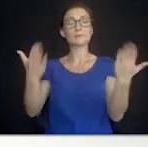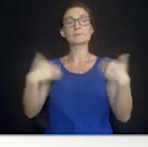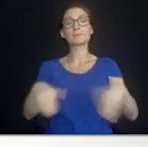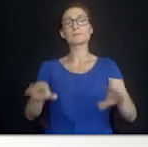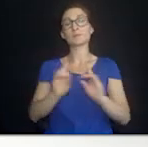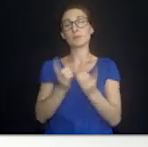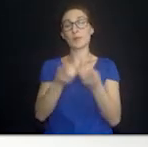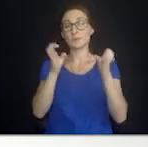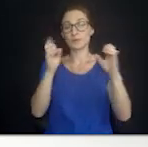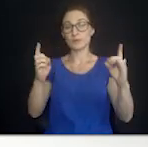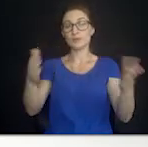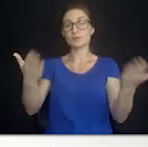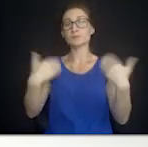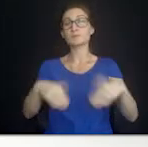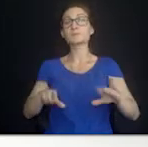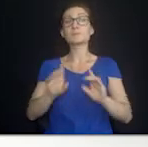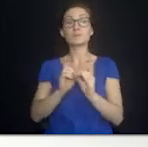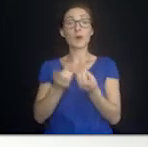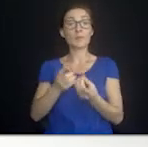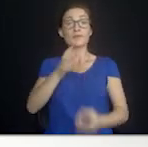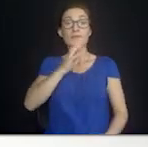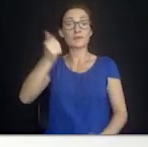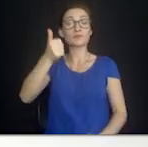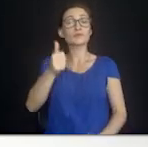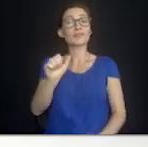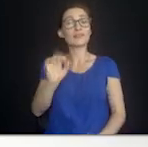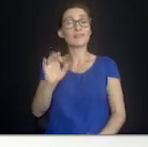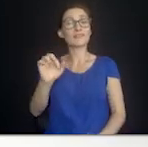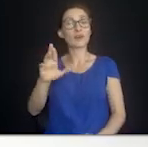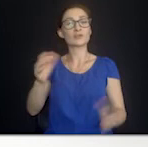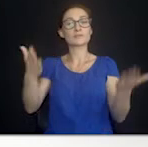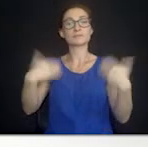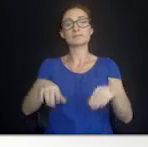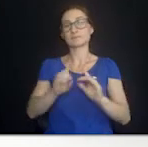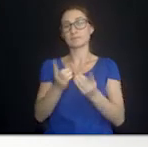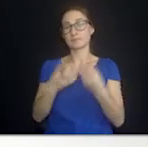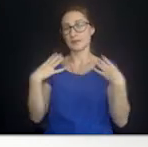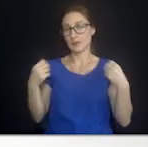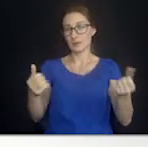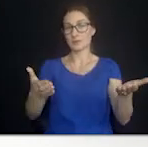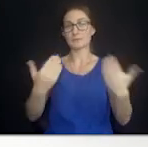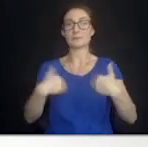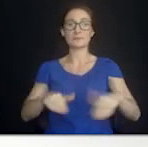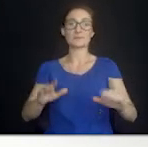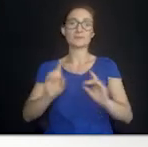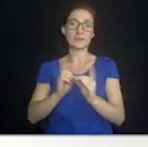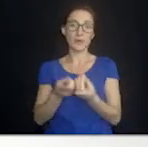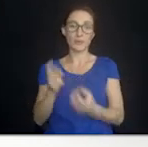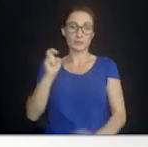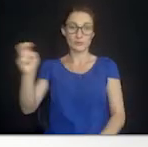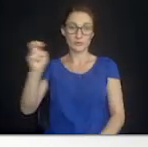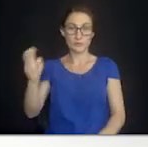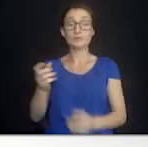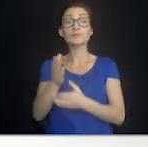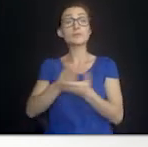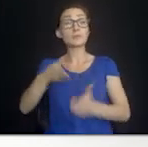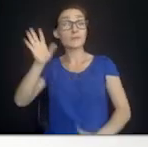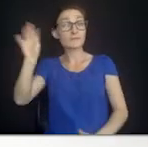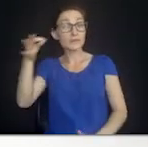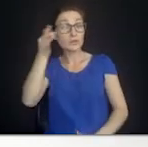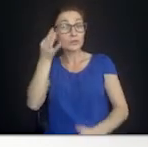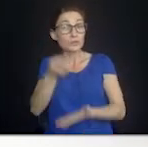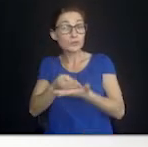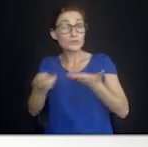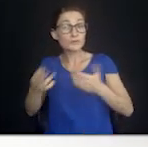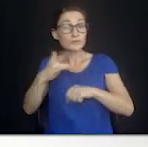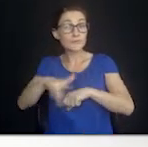Families, Department of Education, Elder Affairs, Department of Health, and the Department of Transportation. And we do have a couple